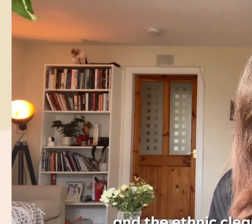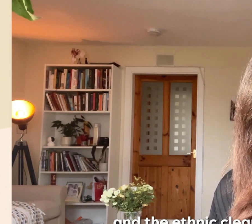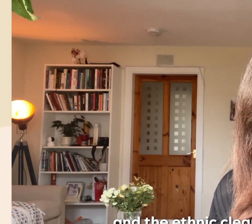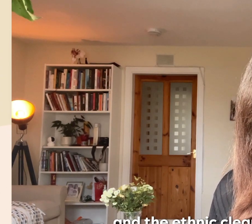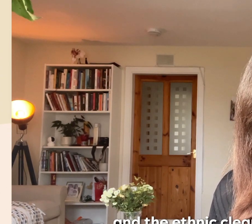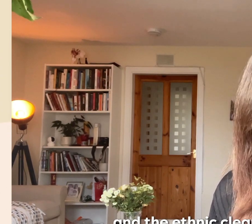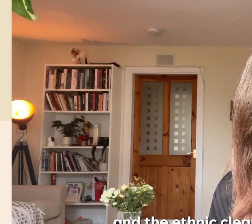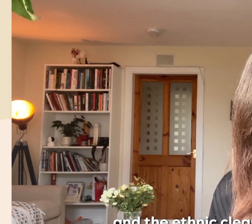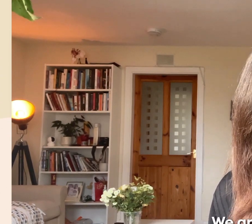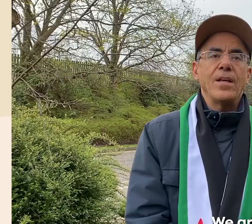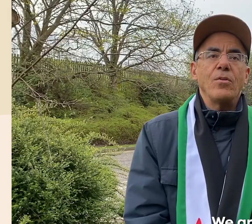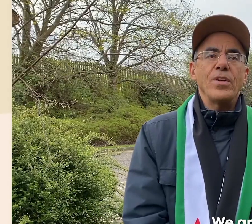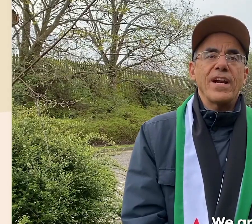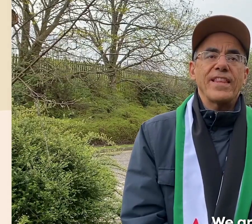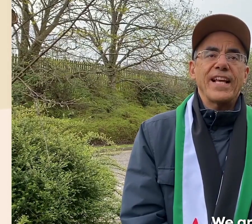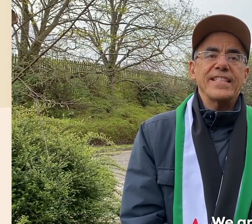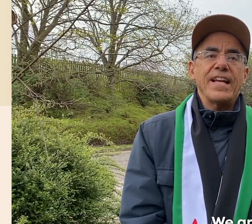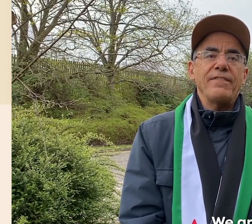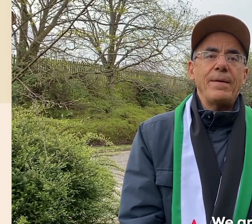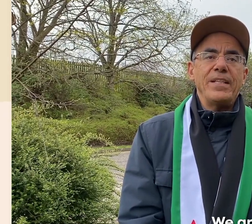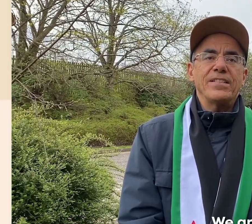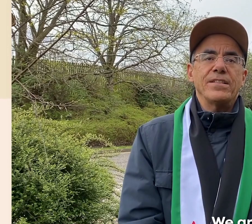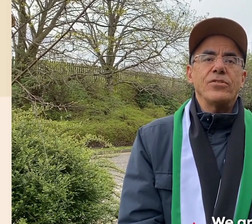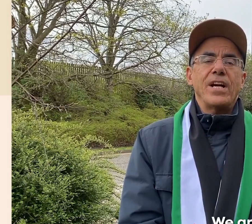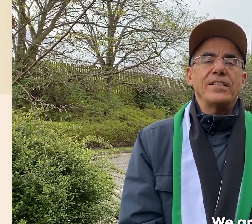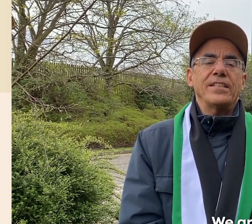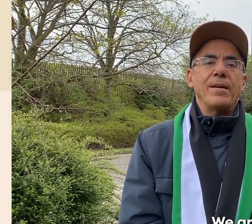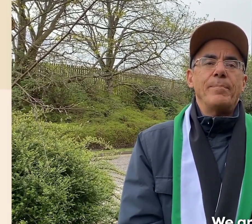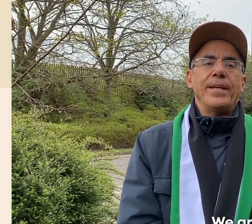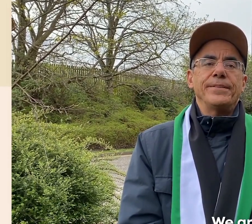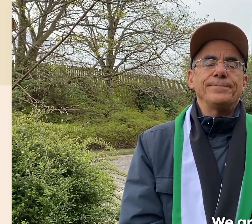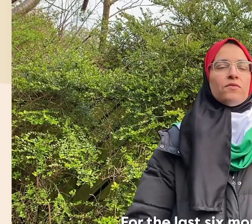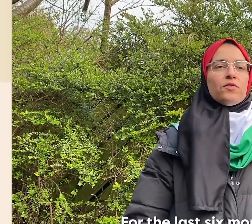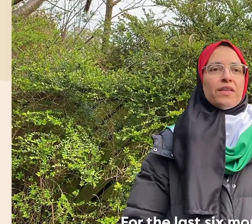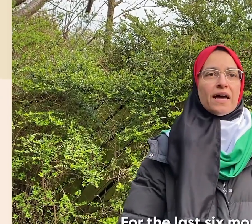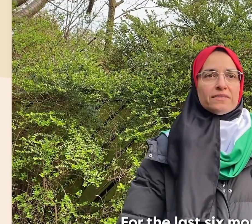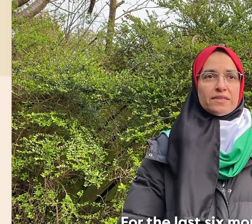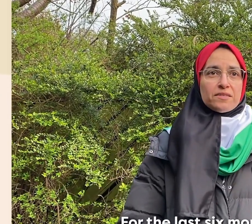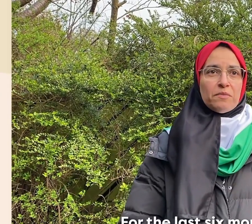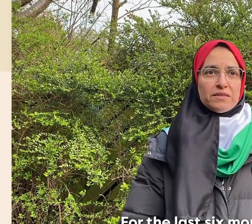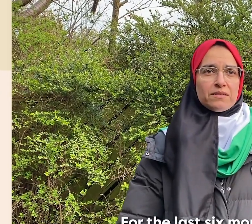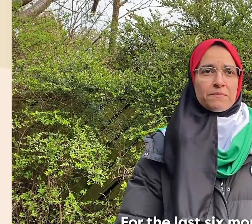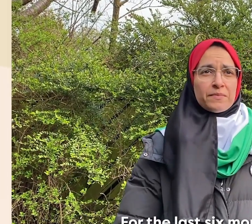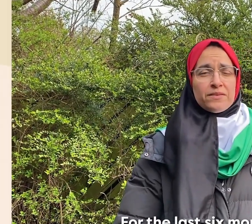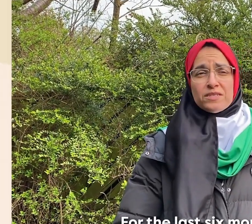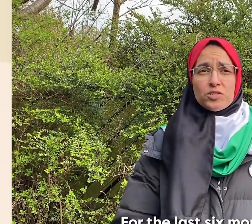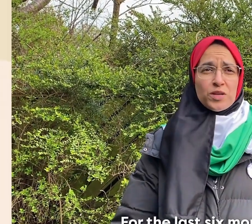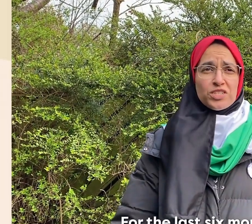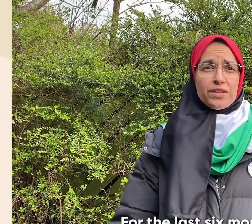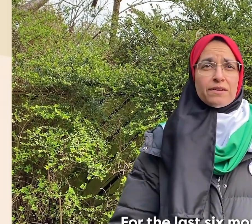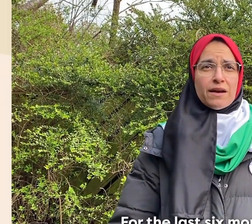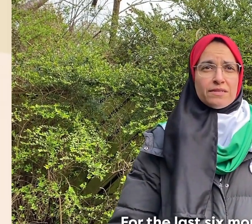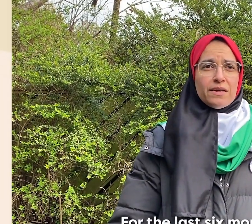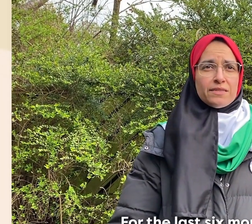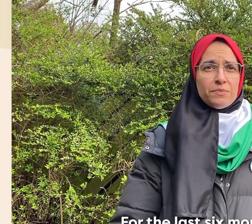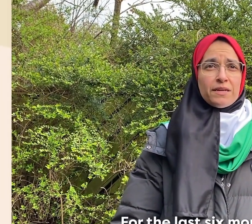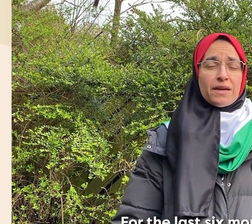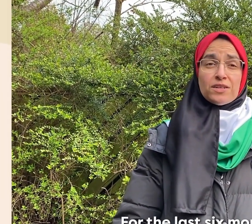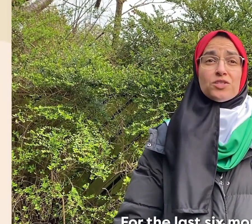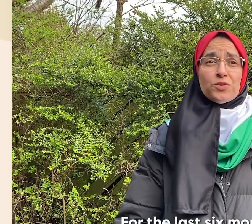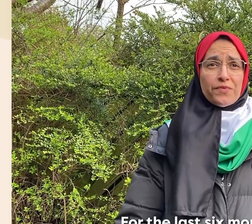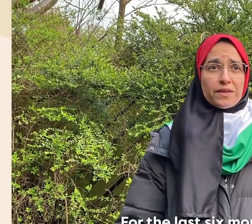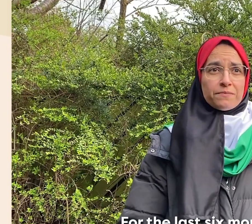on our families. We are the Gaza Families Reunited campaign. For the last 6 months, the situation in Gaza has